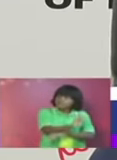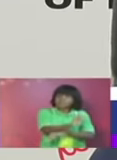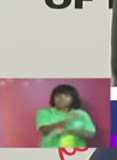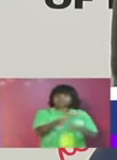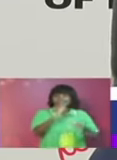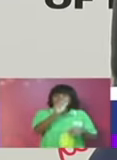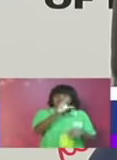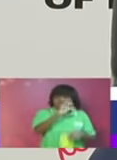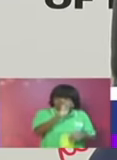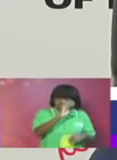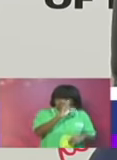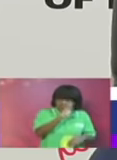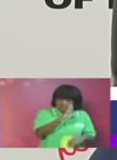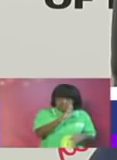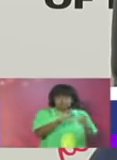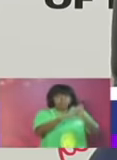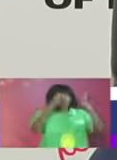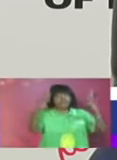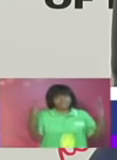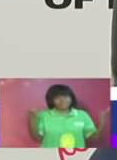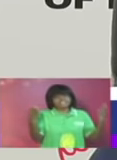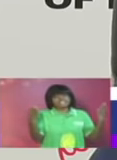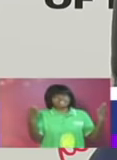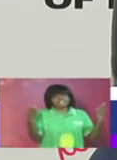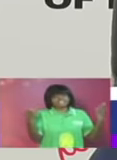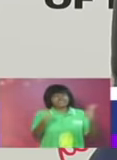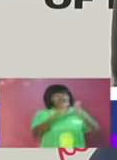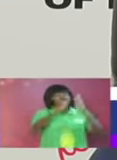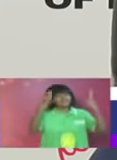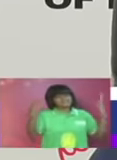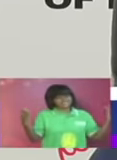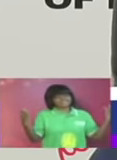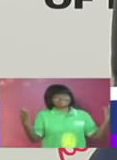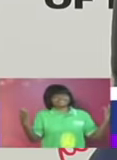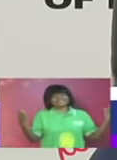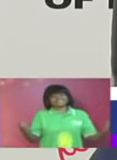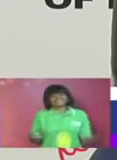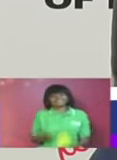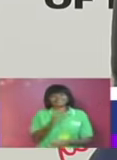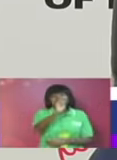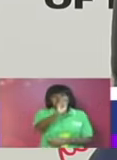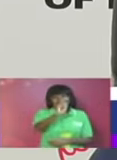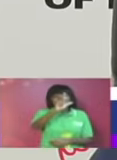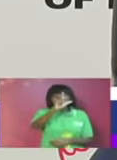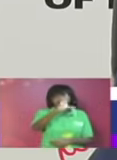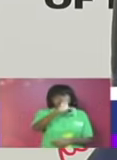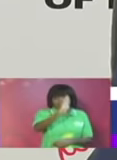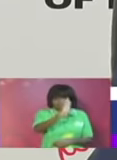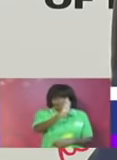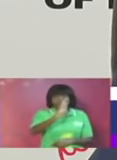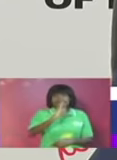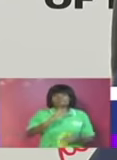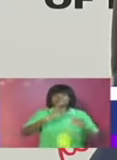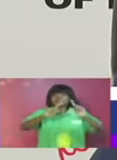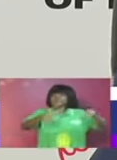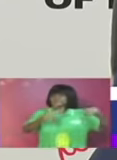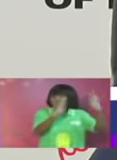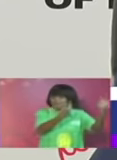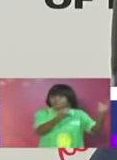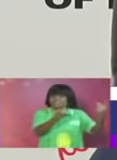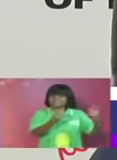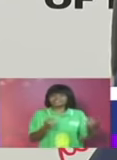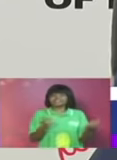from this Monday, all NLCB booths will be open for business, whether it's the play your